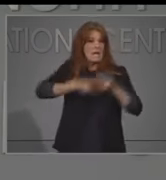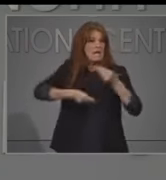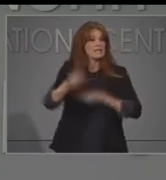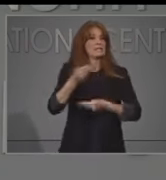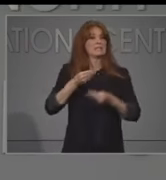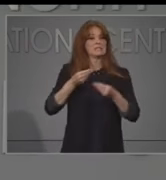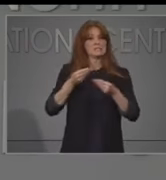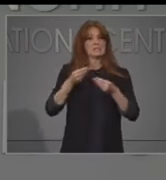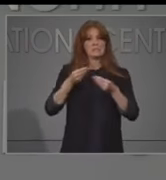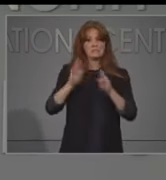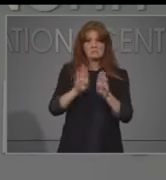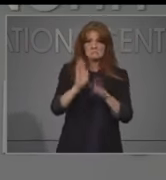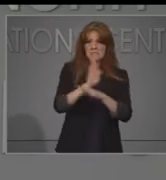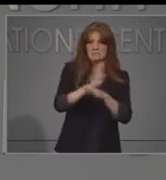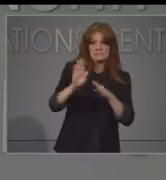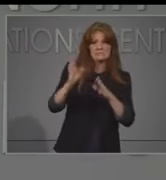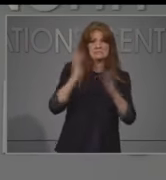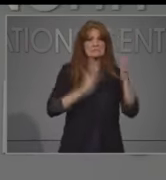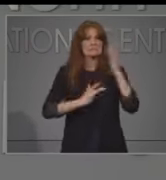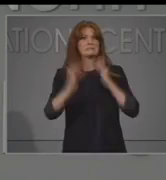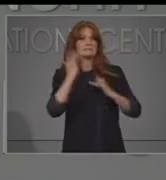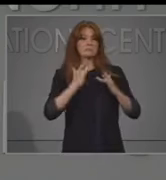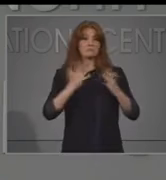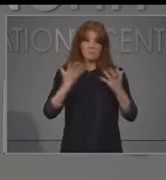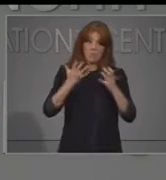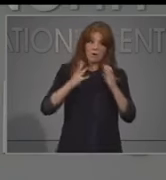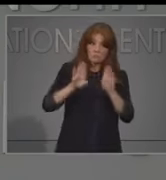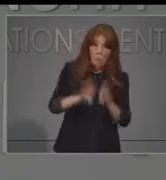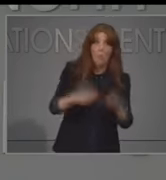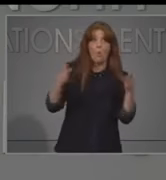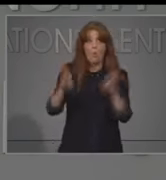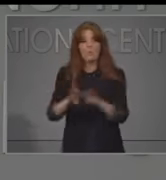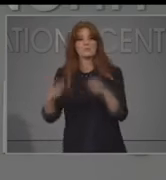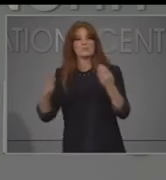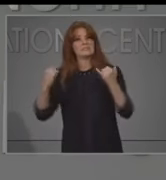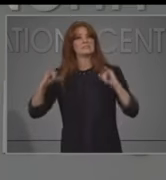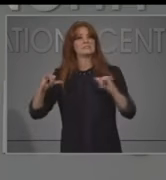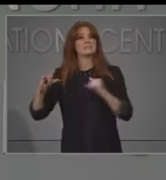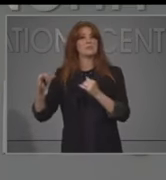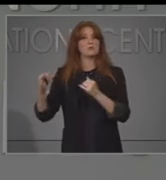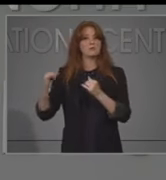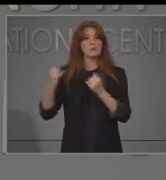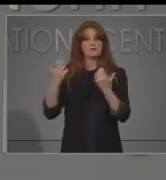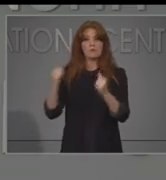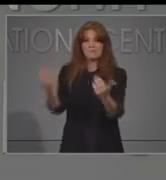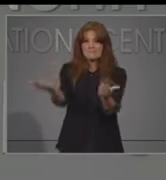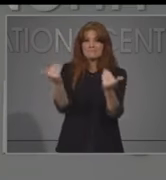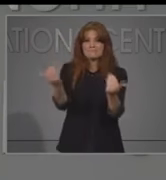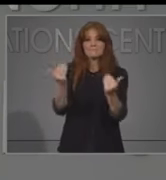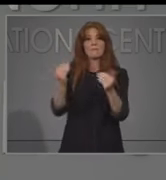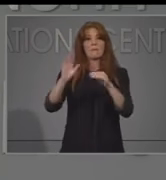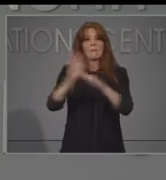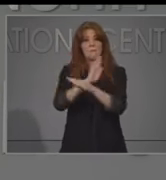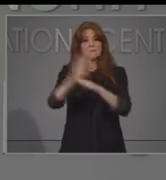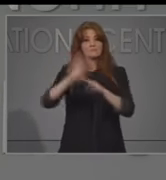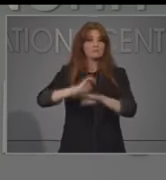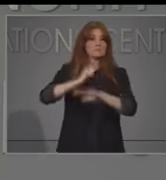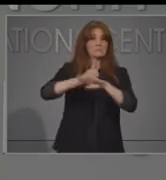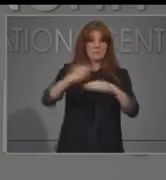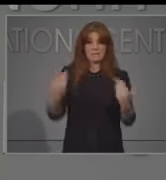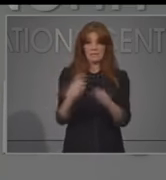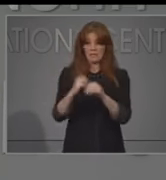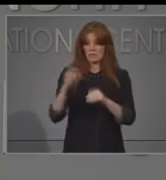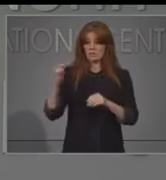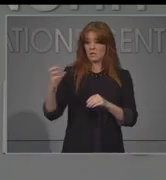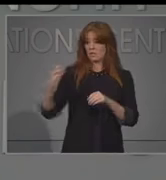we work to get our businesses growing again, we're still recruiting more good-paying jobs for North Carolina. Just in the past